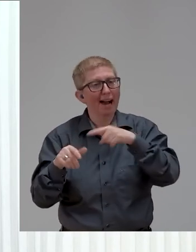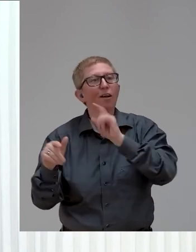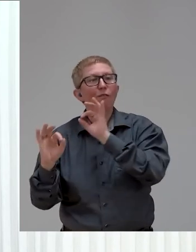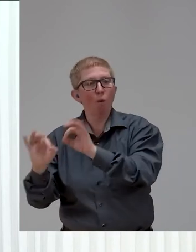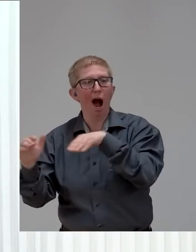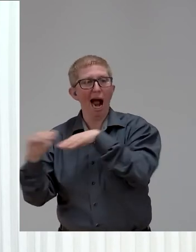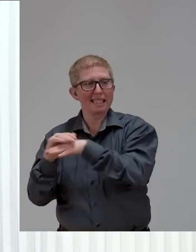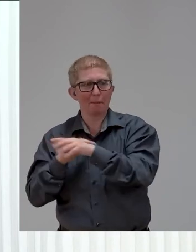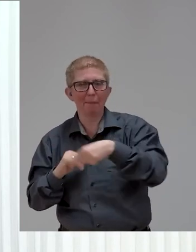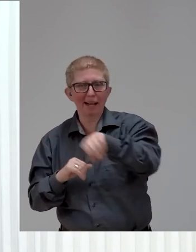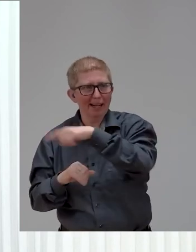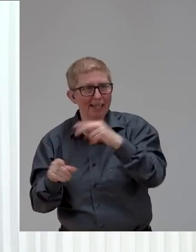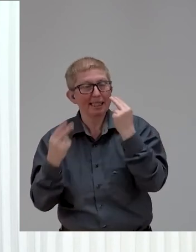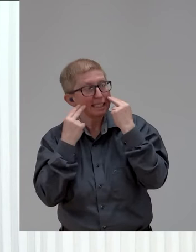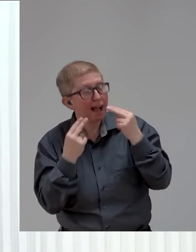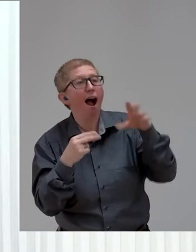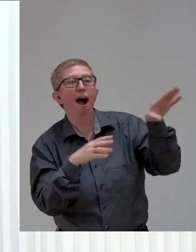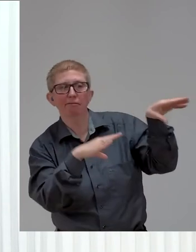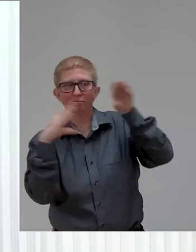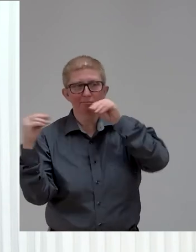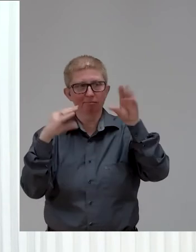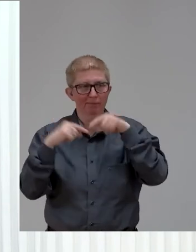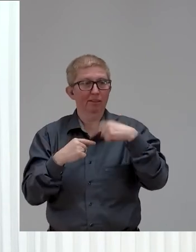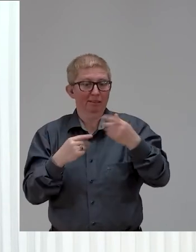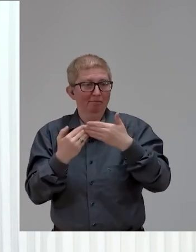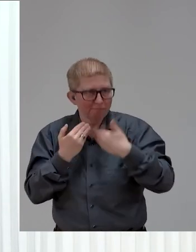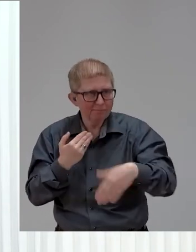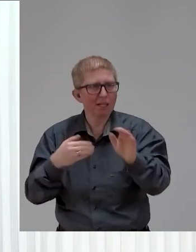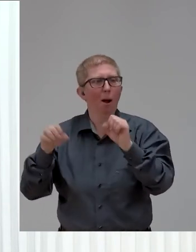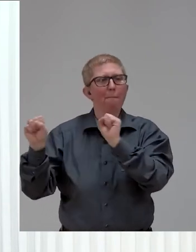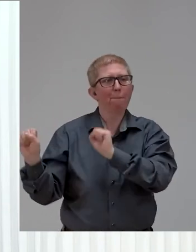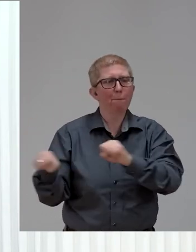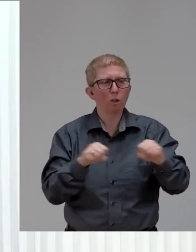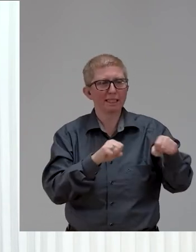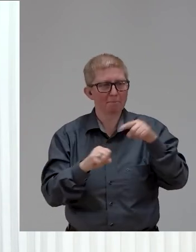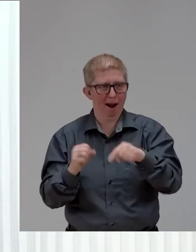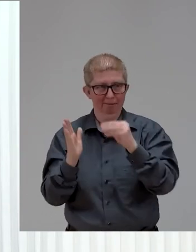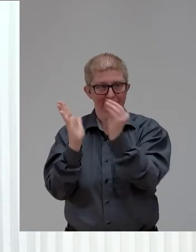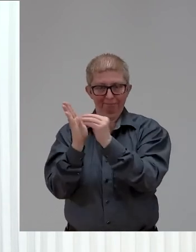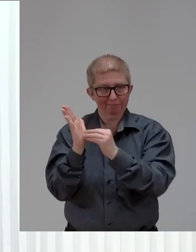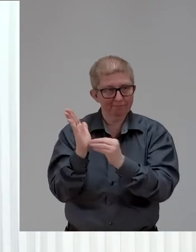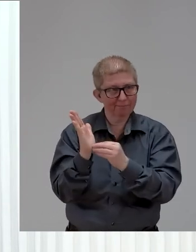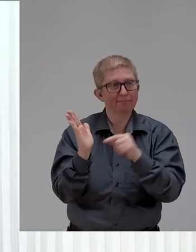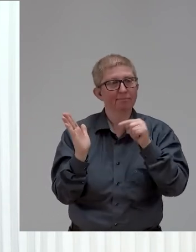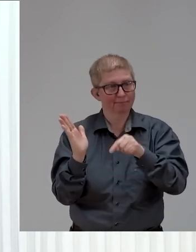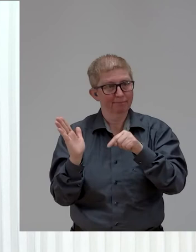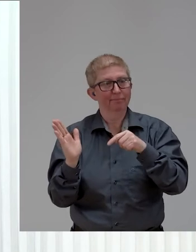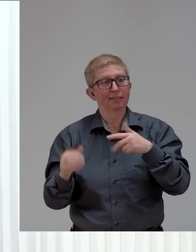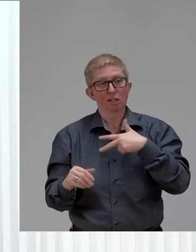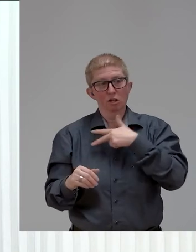support. The new strategy for the UN Office on Drugs and Crime, which I will launch in the next week, highlights the importance of disability